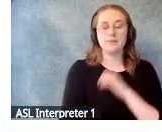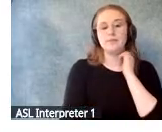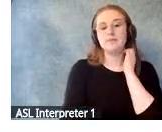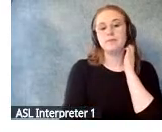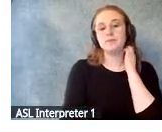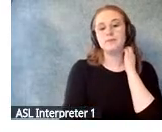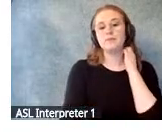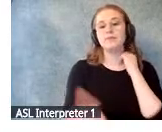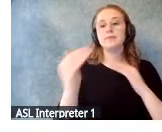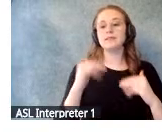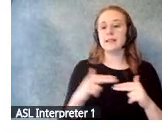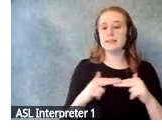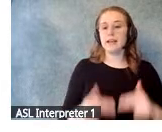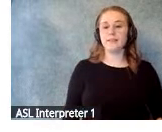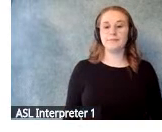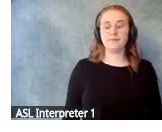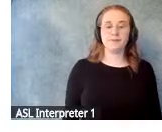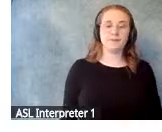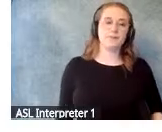Next slide.